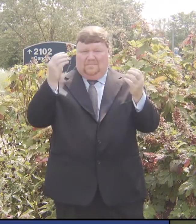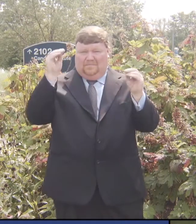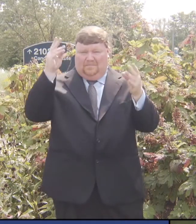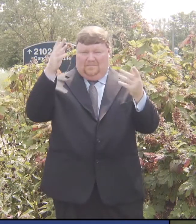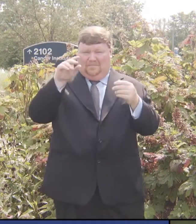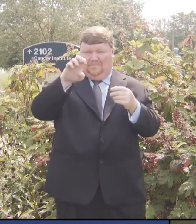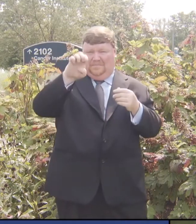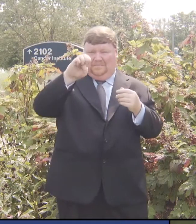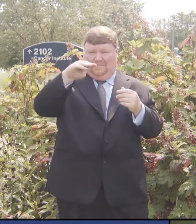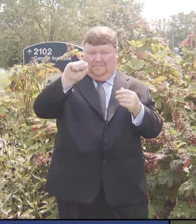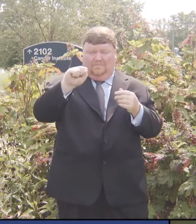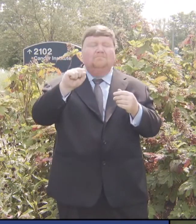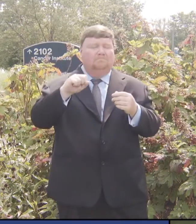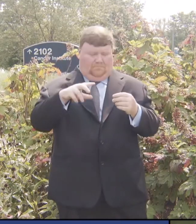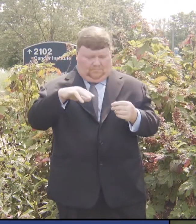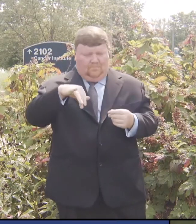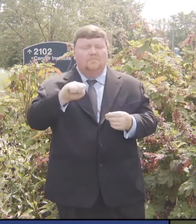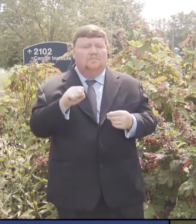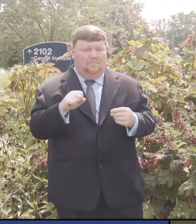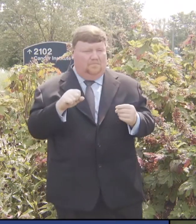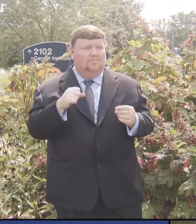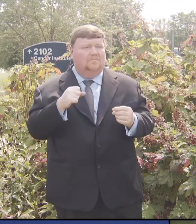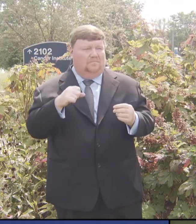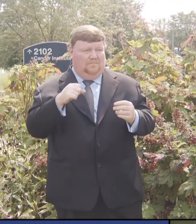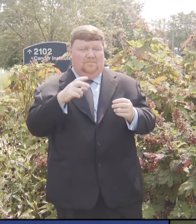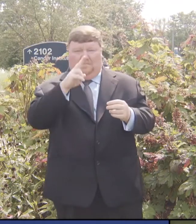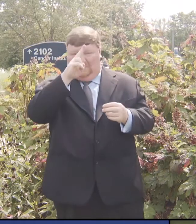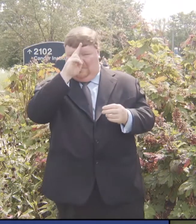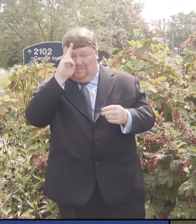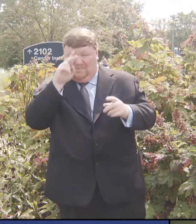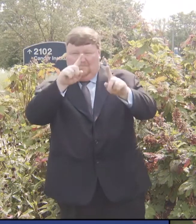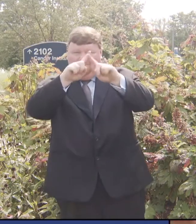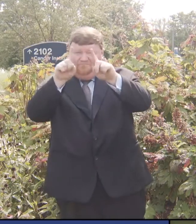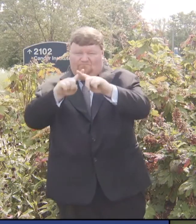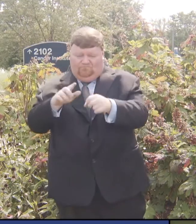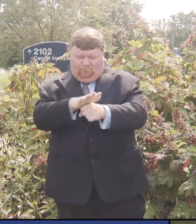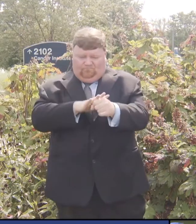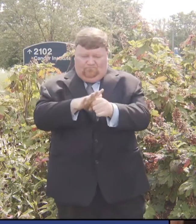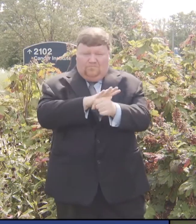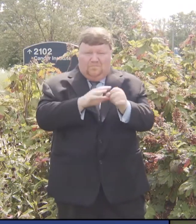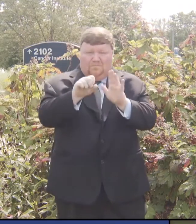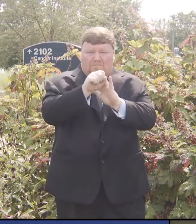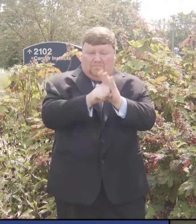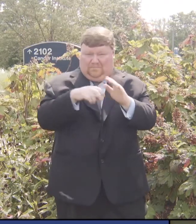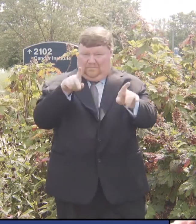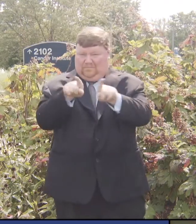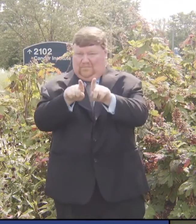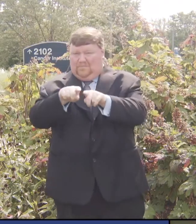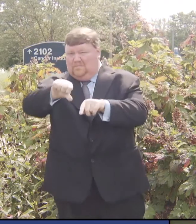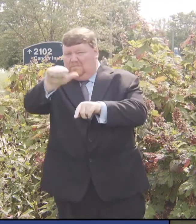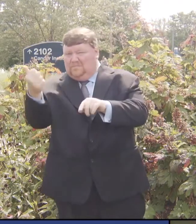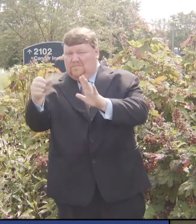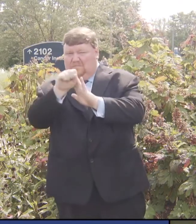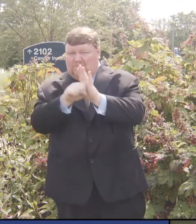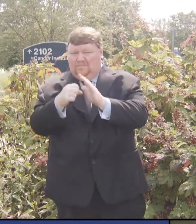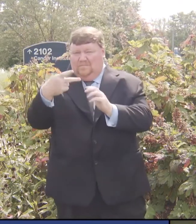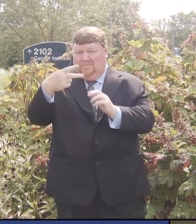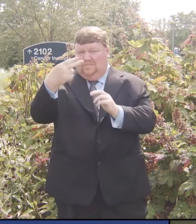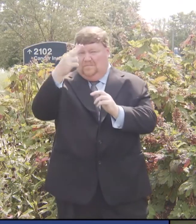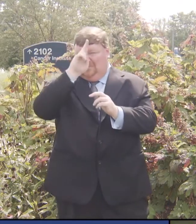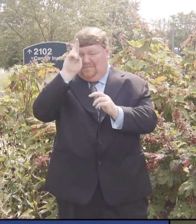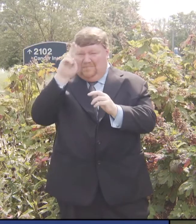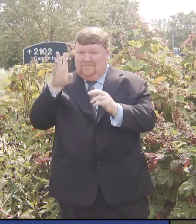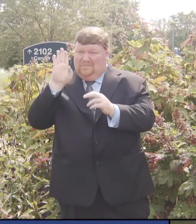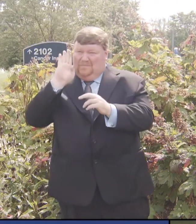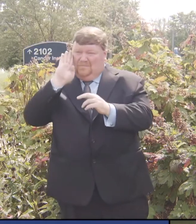closely monitoring the diversion right now in hospitals in different regions of the state, and then also out-of-state hospitals that are diverting to Pennsylvania.